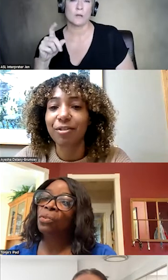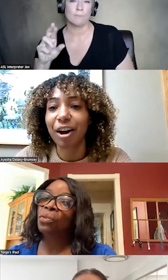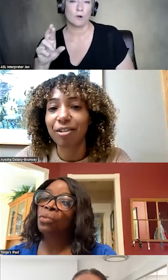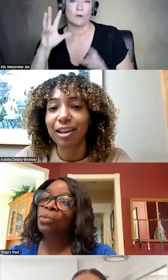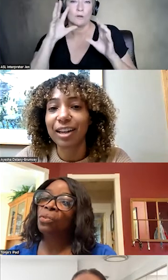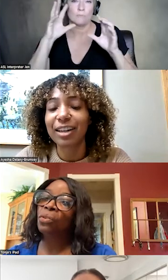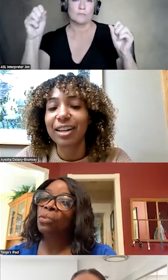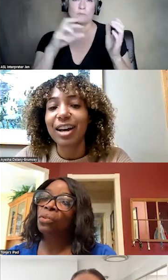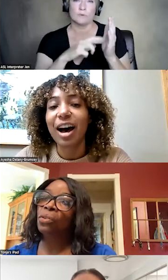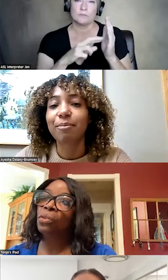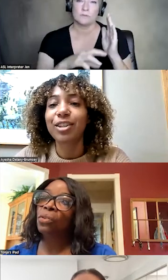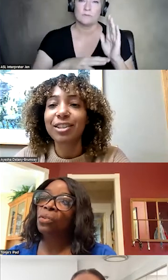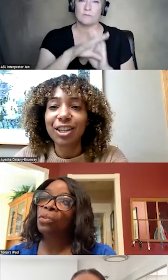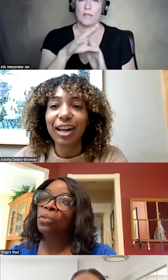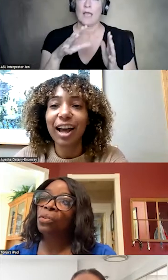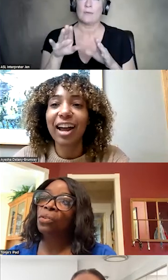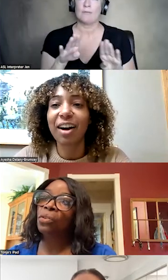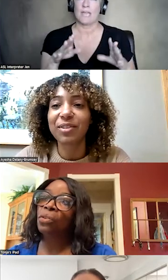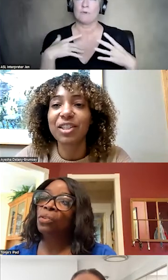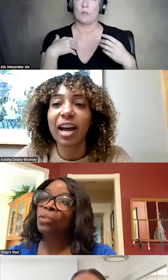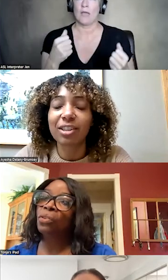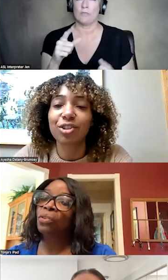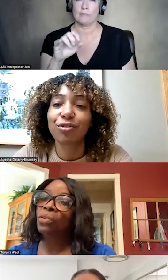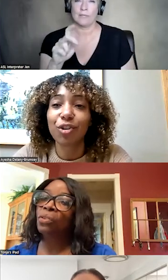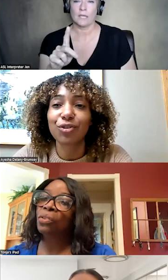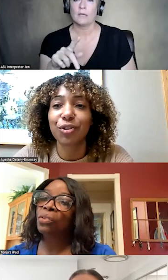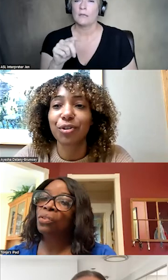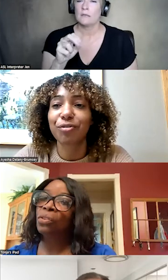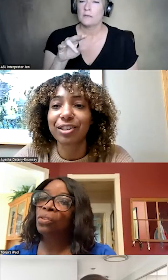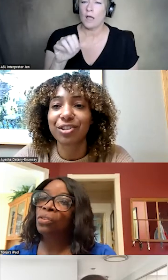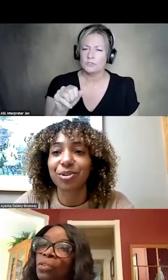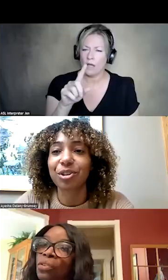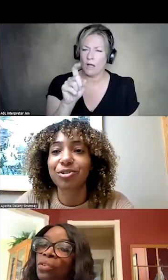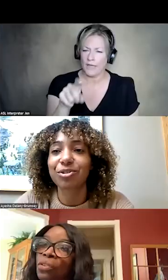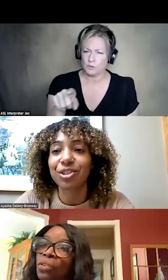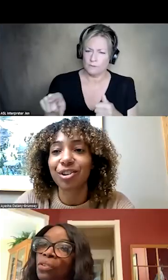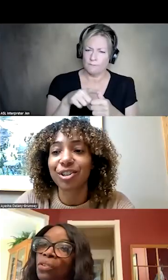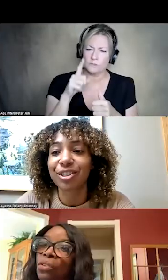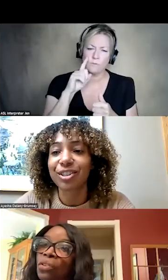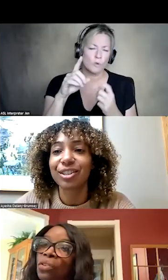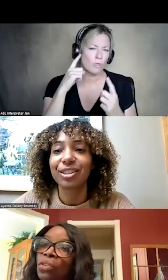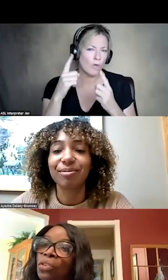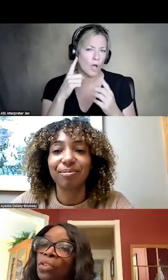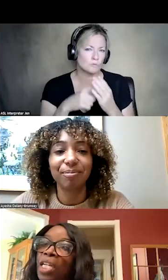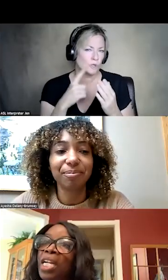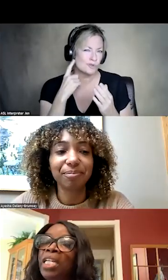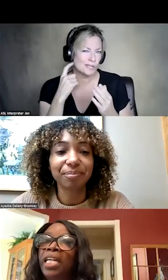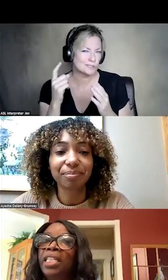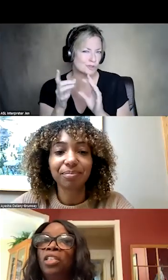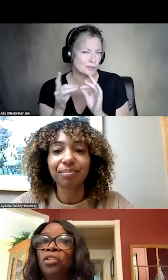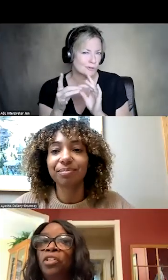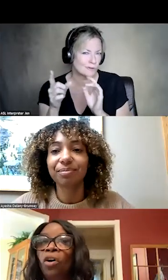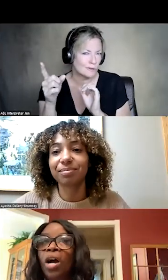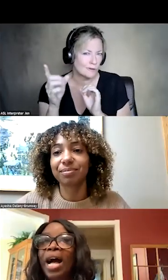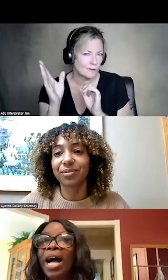at Behavioral Health Link. Tanja, can I just ask you first for your reflections on what you just heard? Yeah,